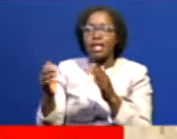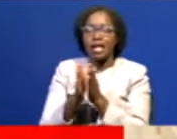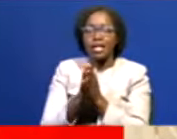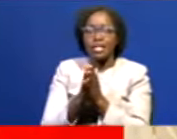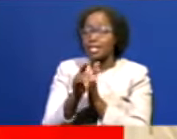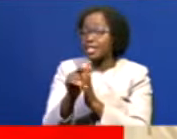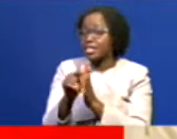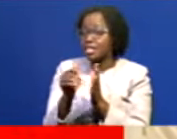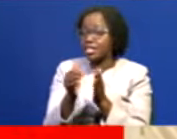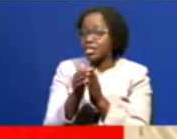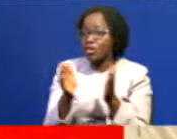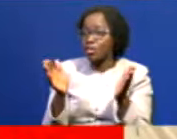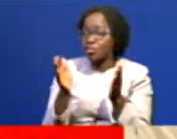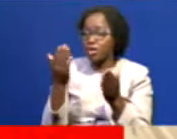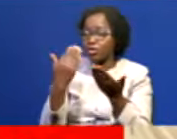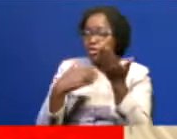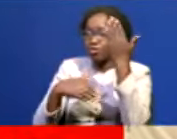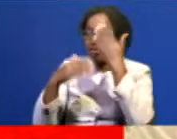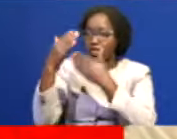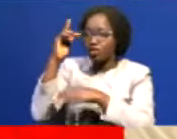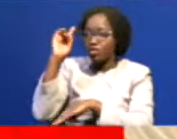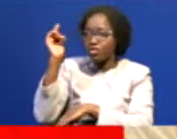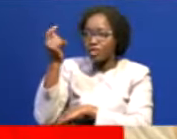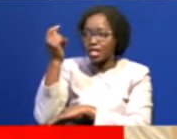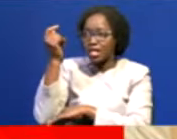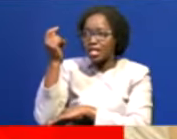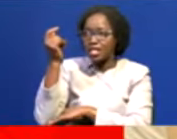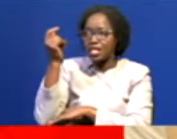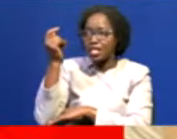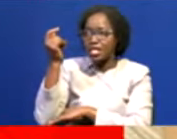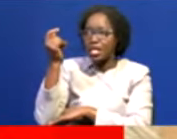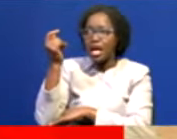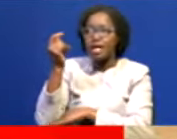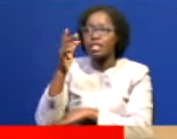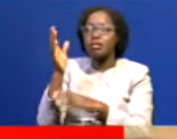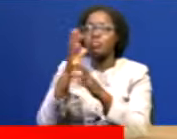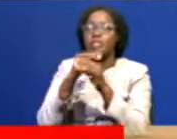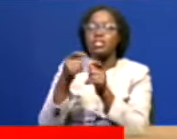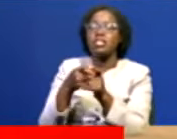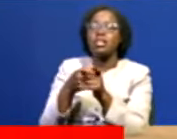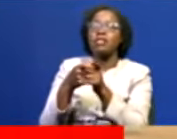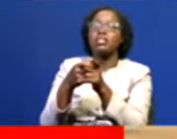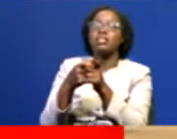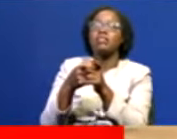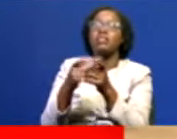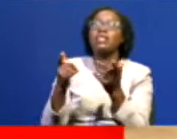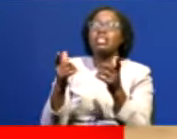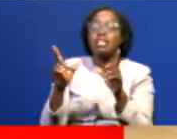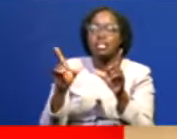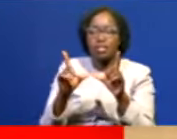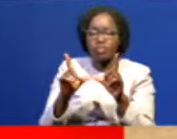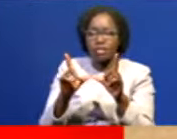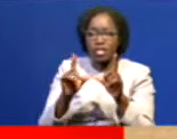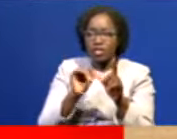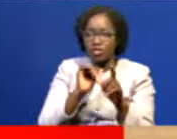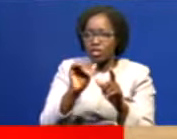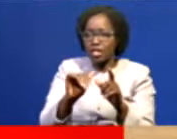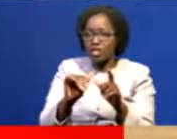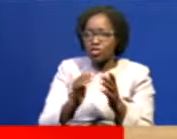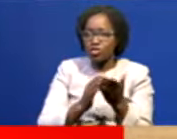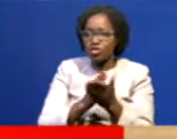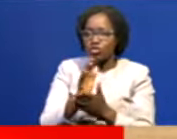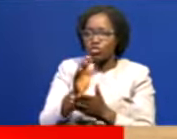this Open University of Kenya will see the President award charter to ensure that this